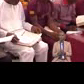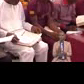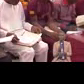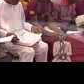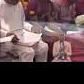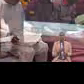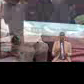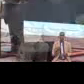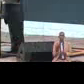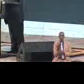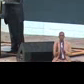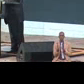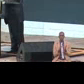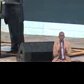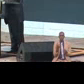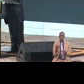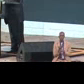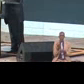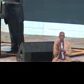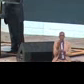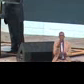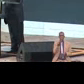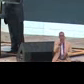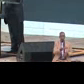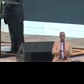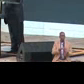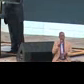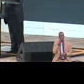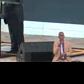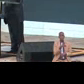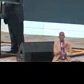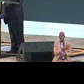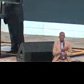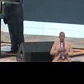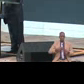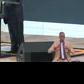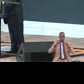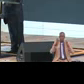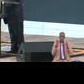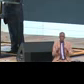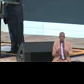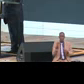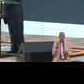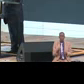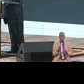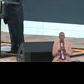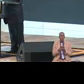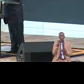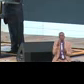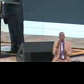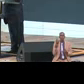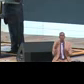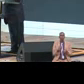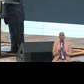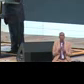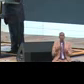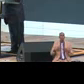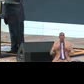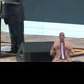he laid his hands on her, and immediately she was made straight